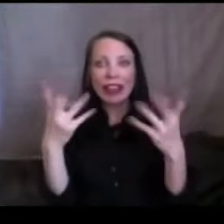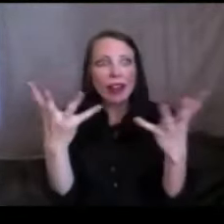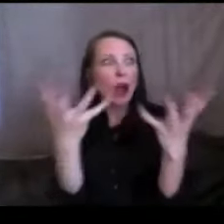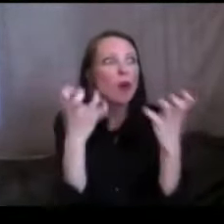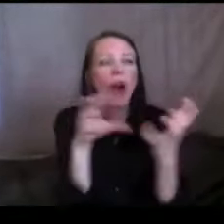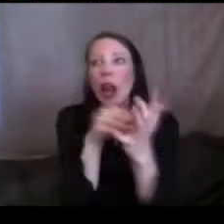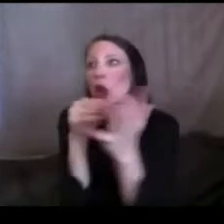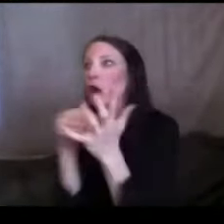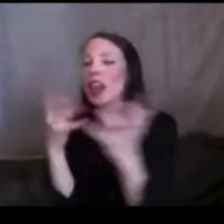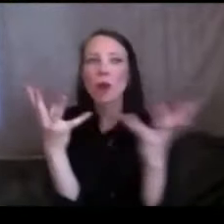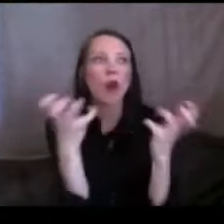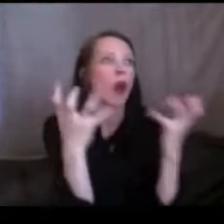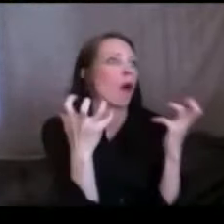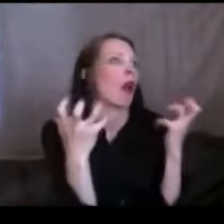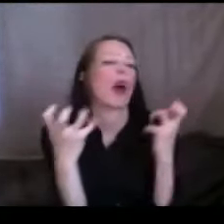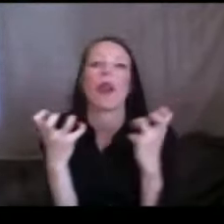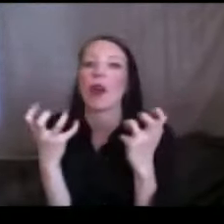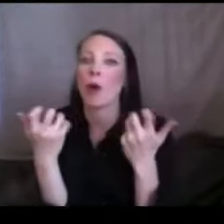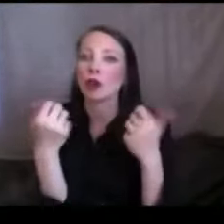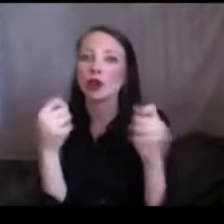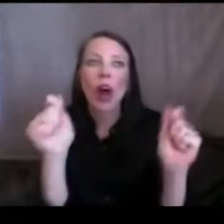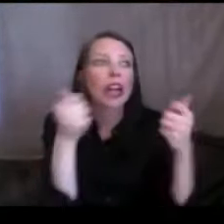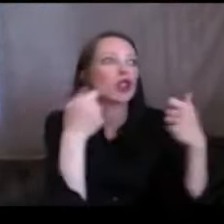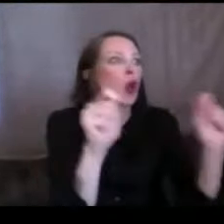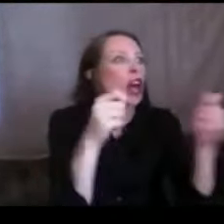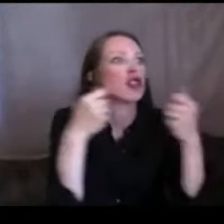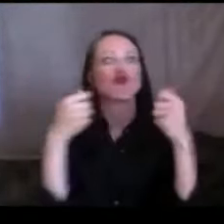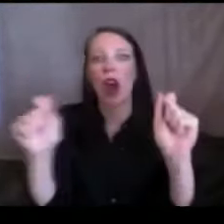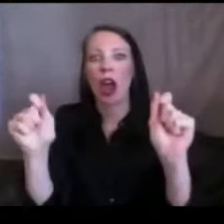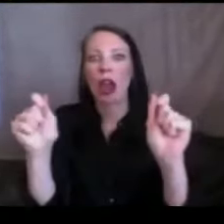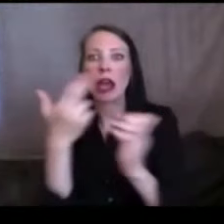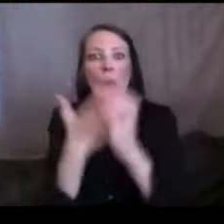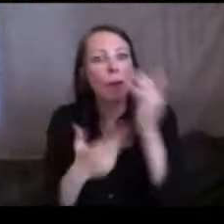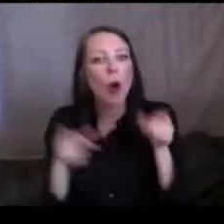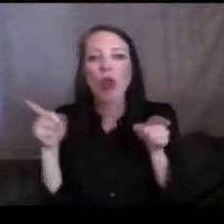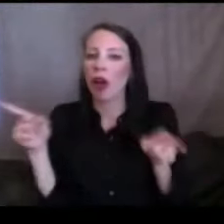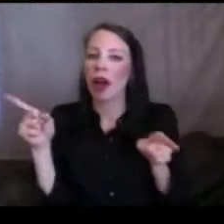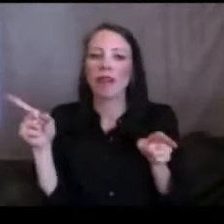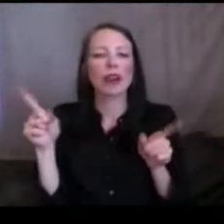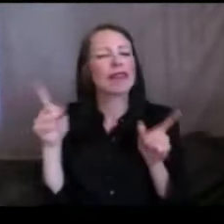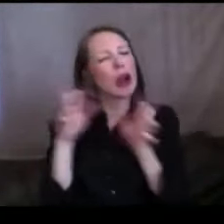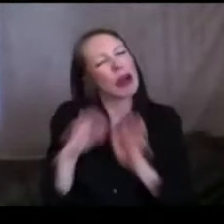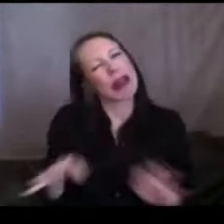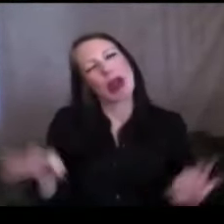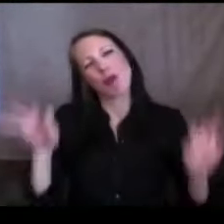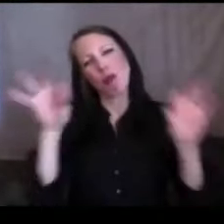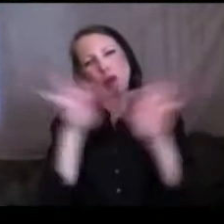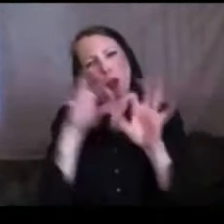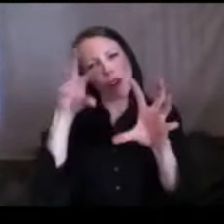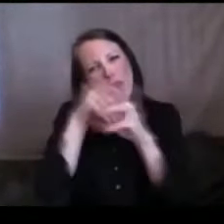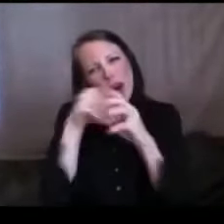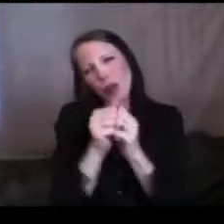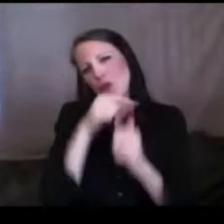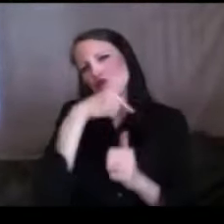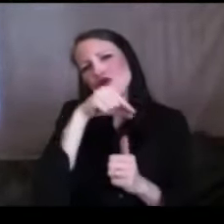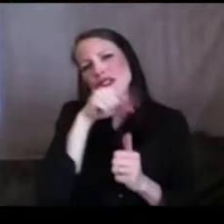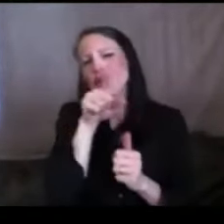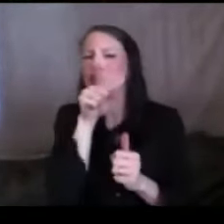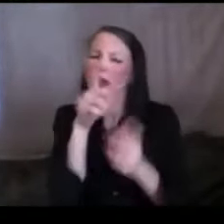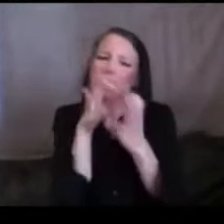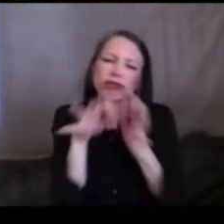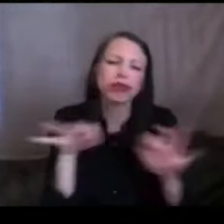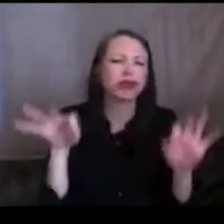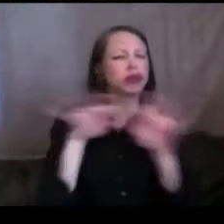to move up, they wanted to try different things. And both of them are key people to our organization, key people to, one